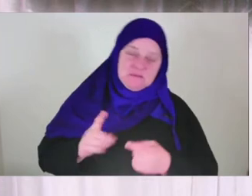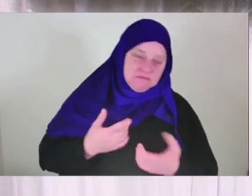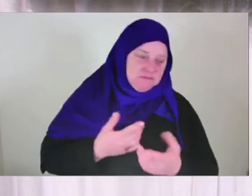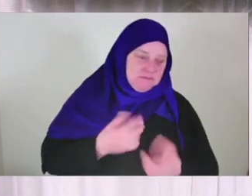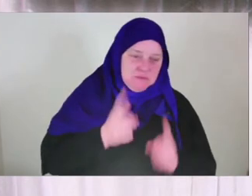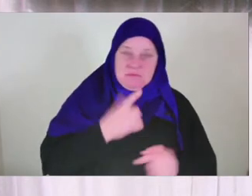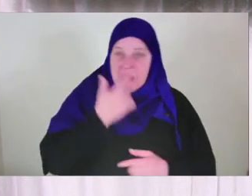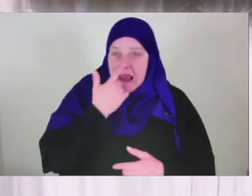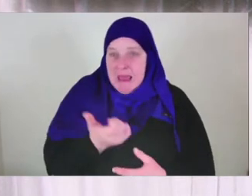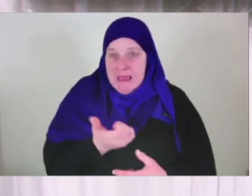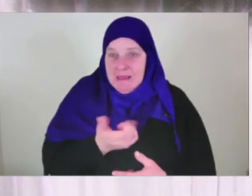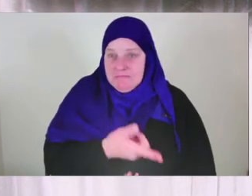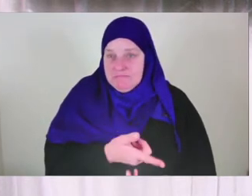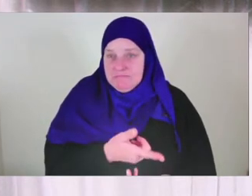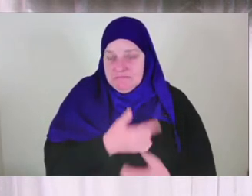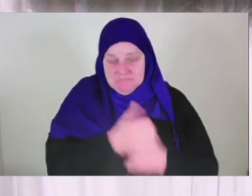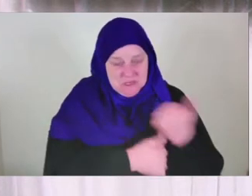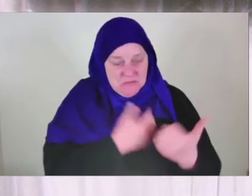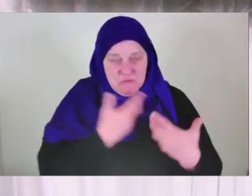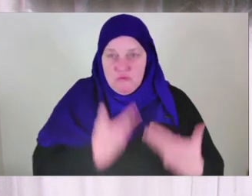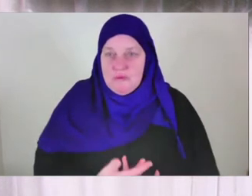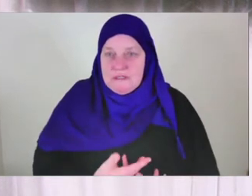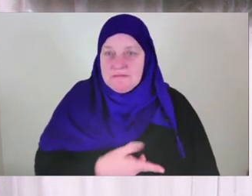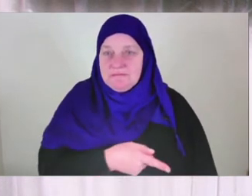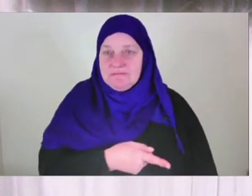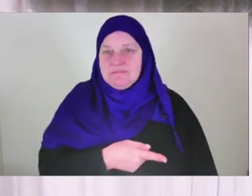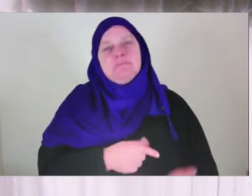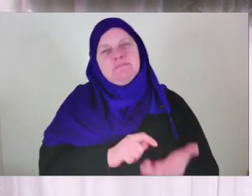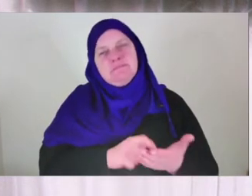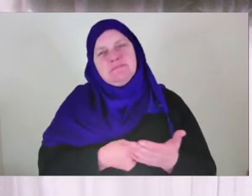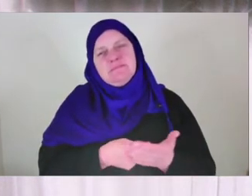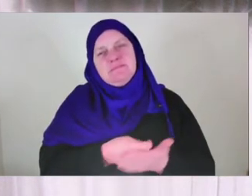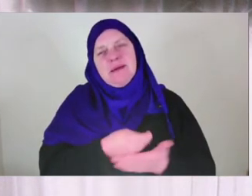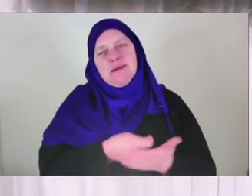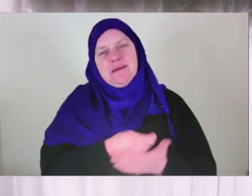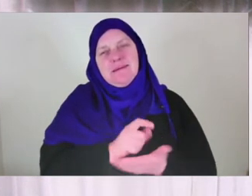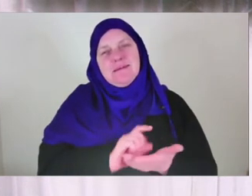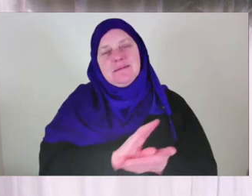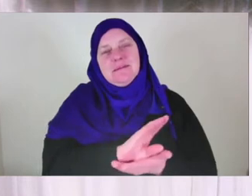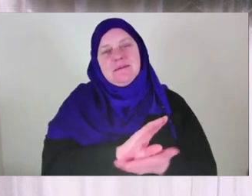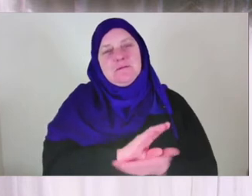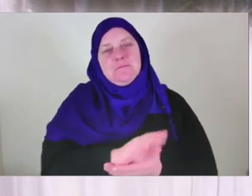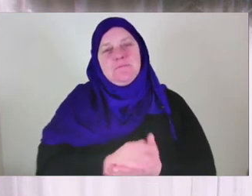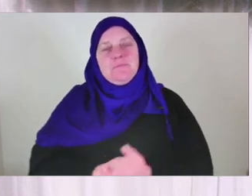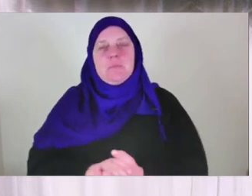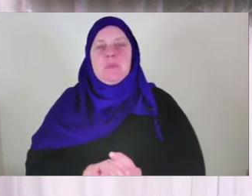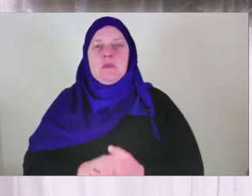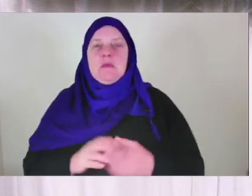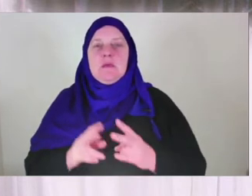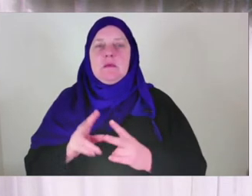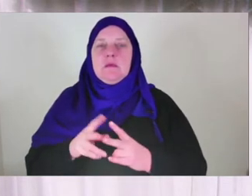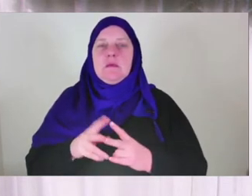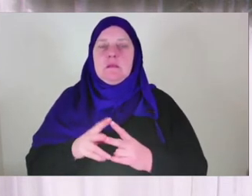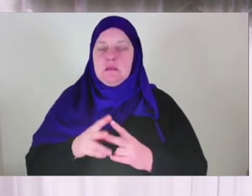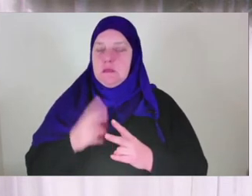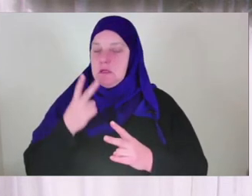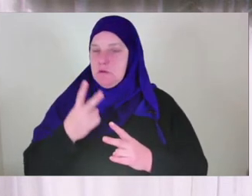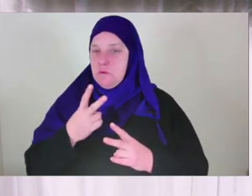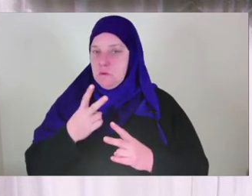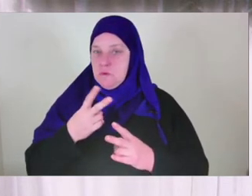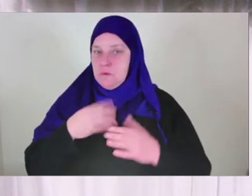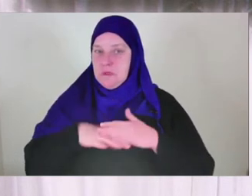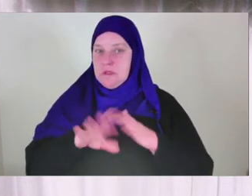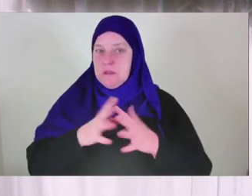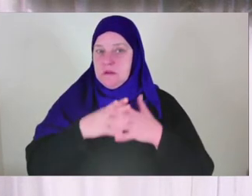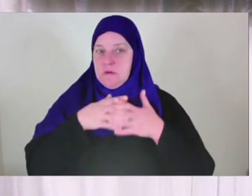two characters in the Quran. One is Qarun and the other one is Yusuf. Mm-hmm.